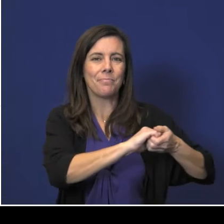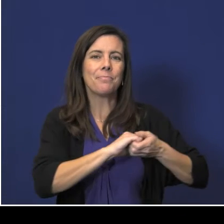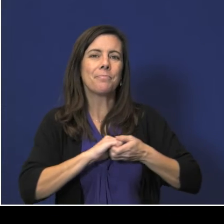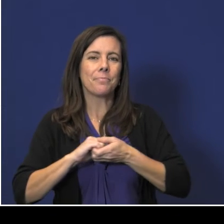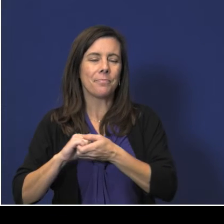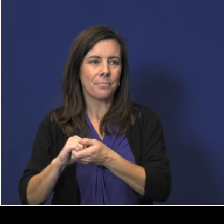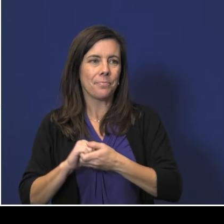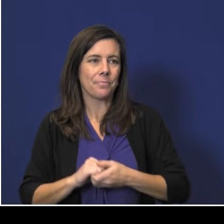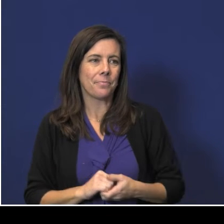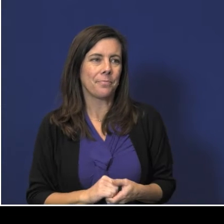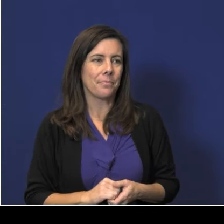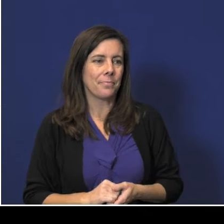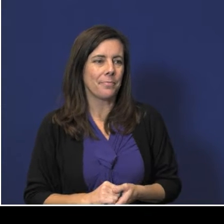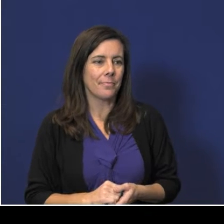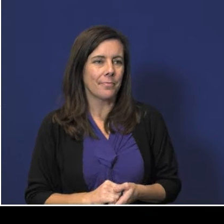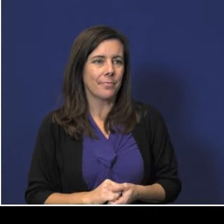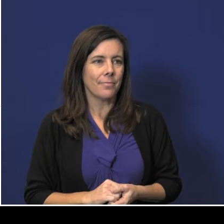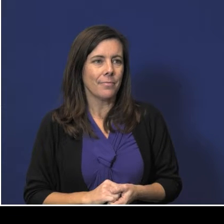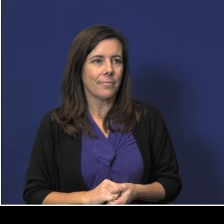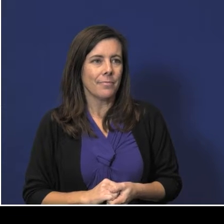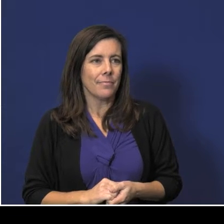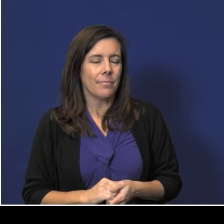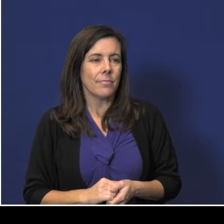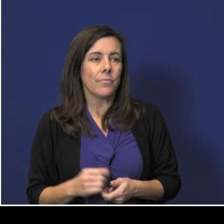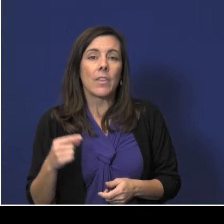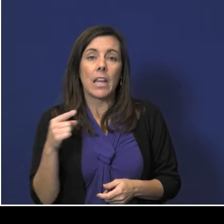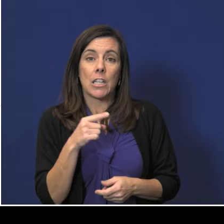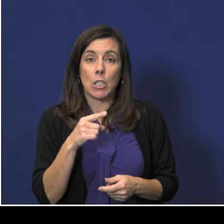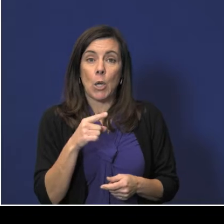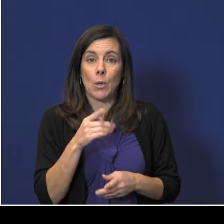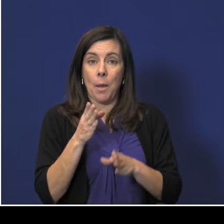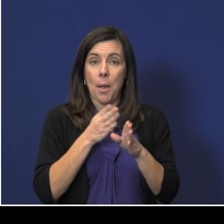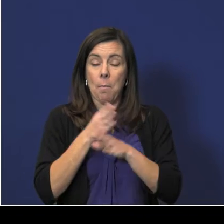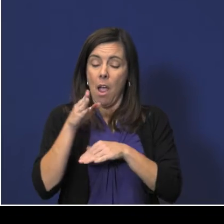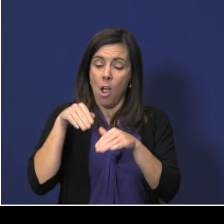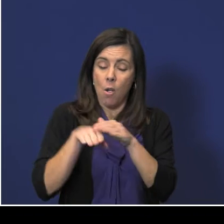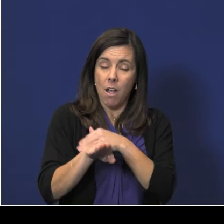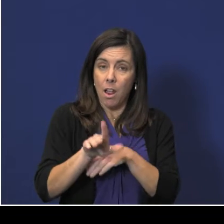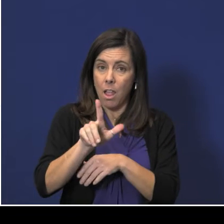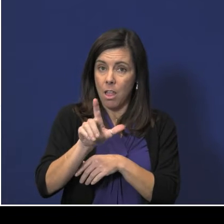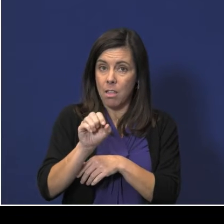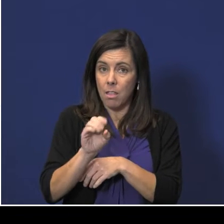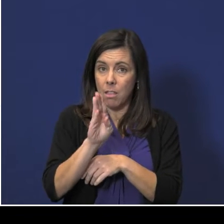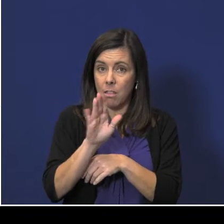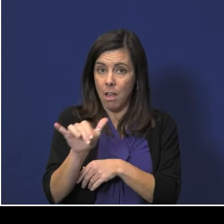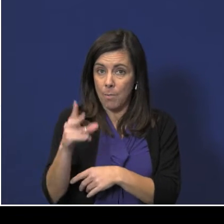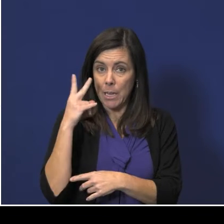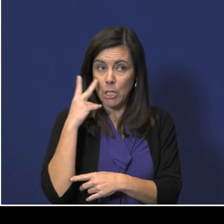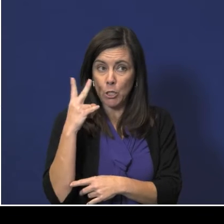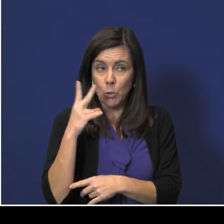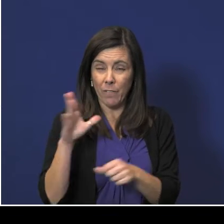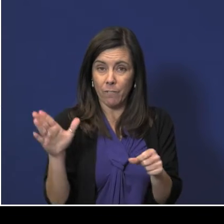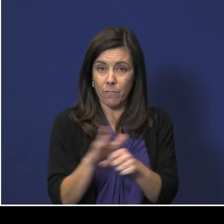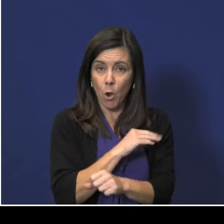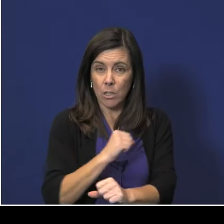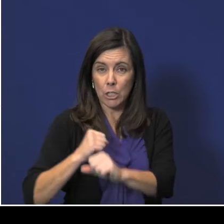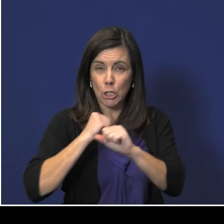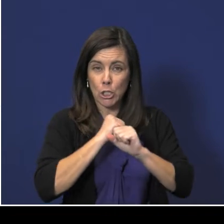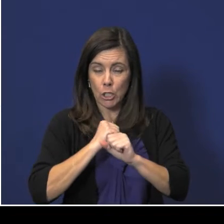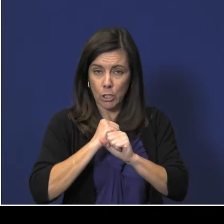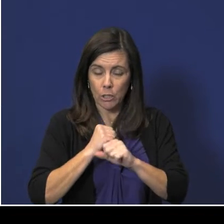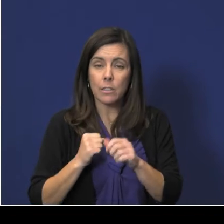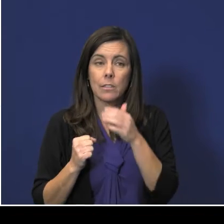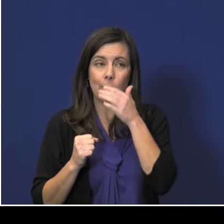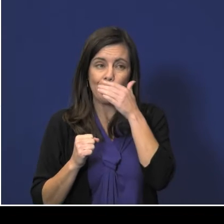campuses in the area. And then again, so this is now the main entrance, the lobby. So here you see the full secure